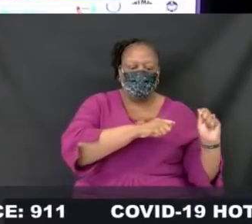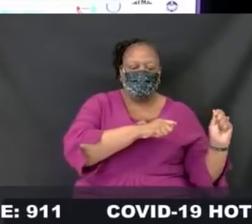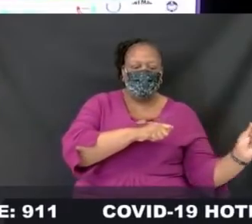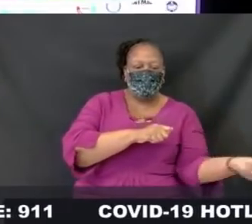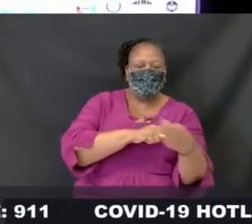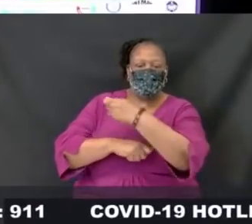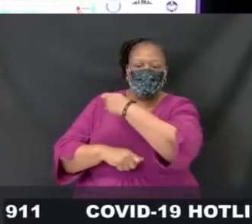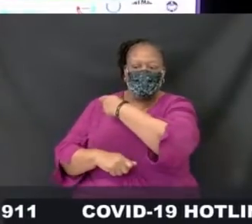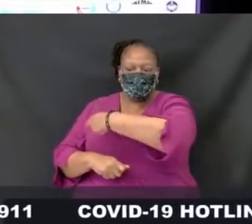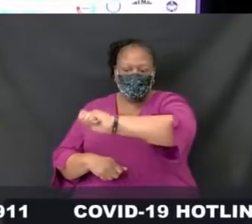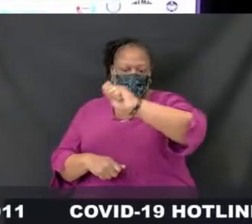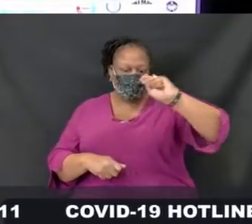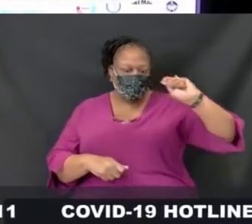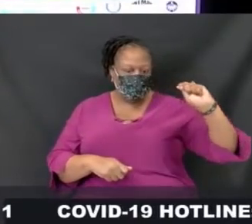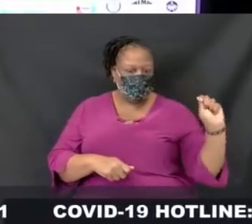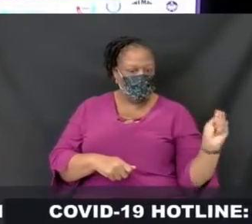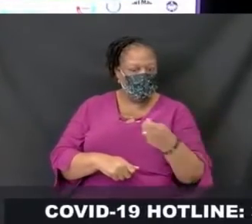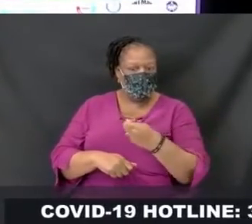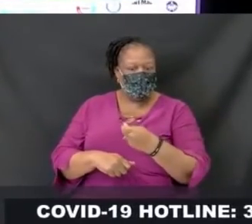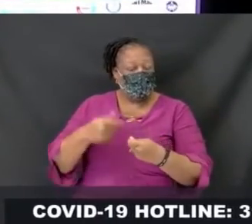a contact sport.